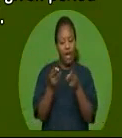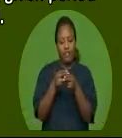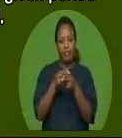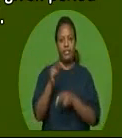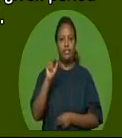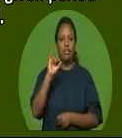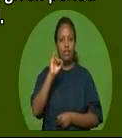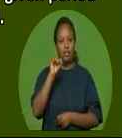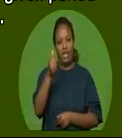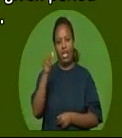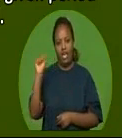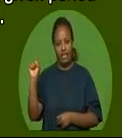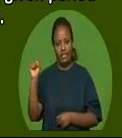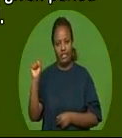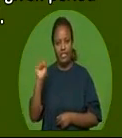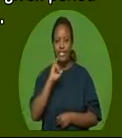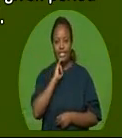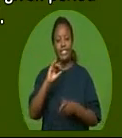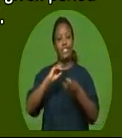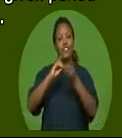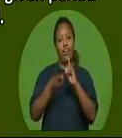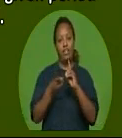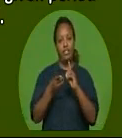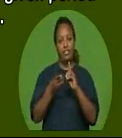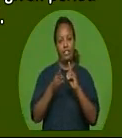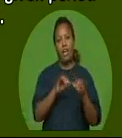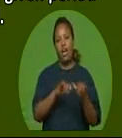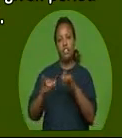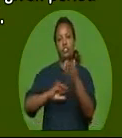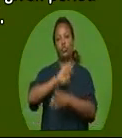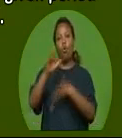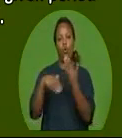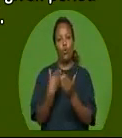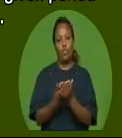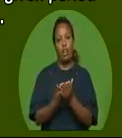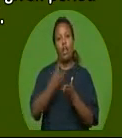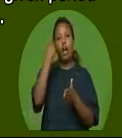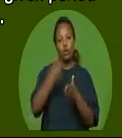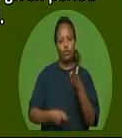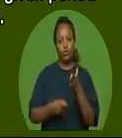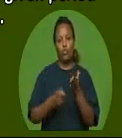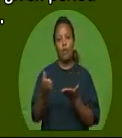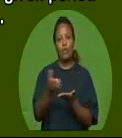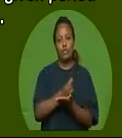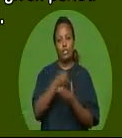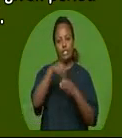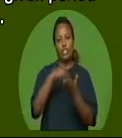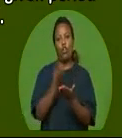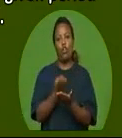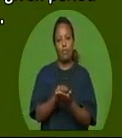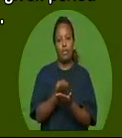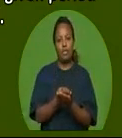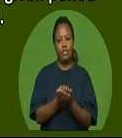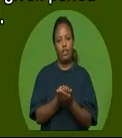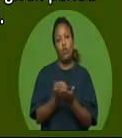supply, abbreviated as AS, is defined as the total output that producers in